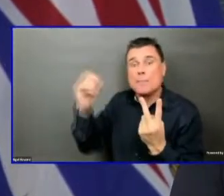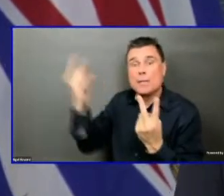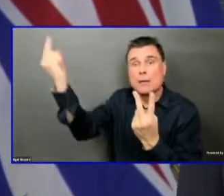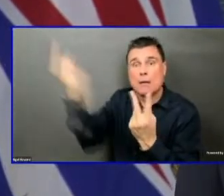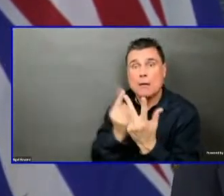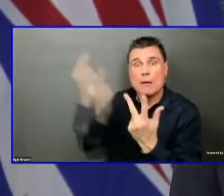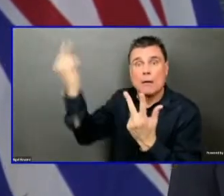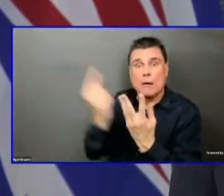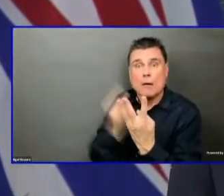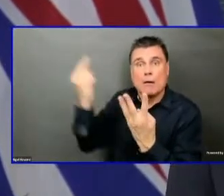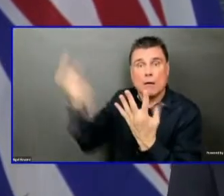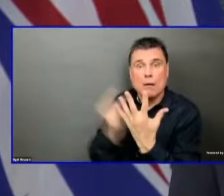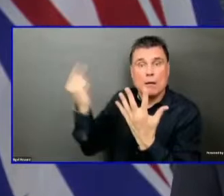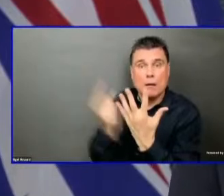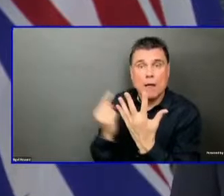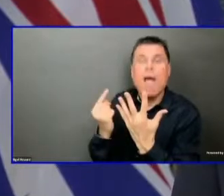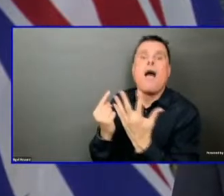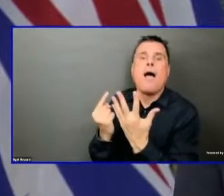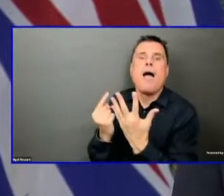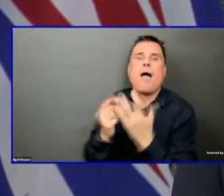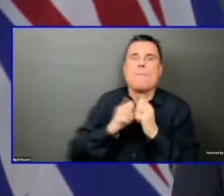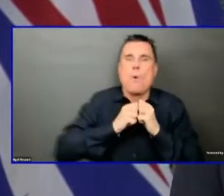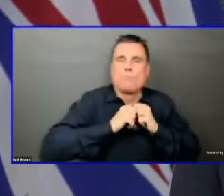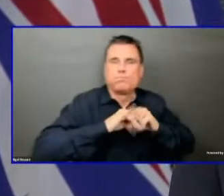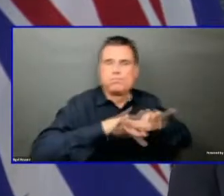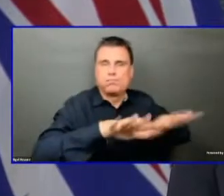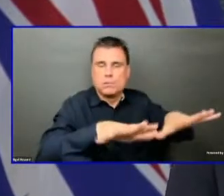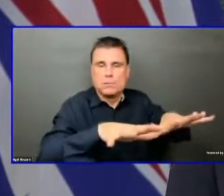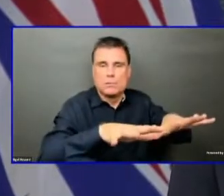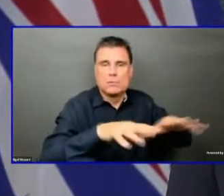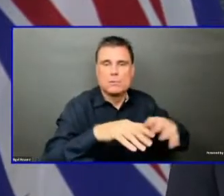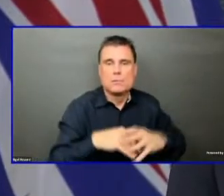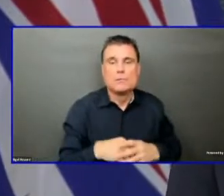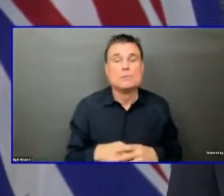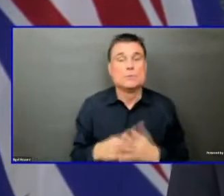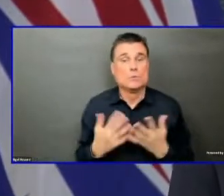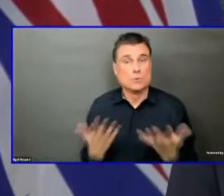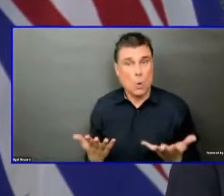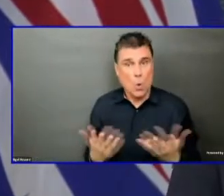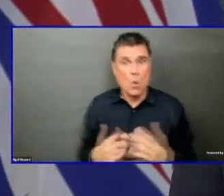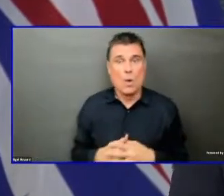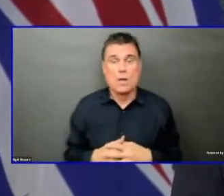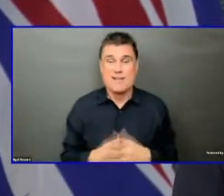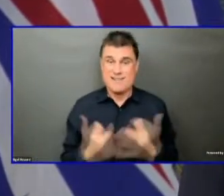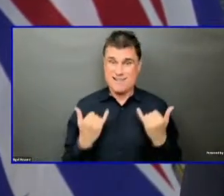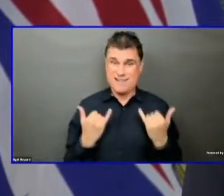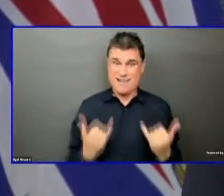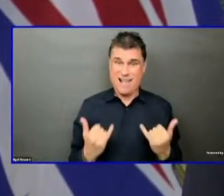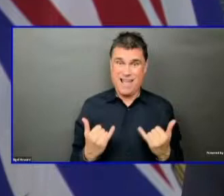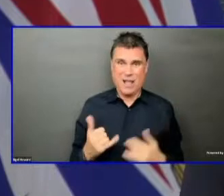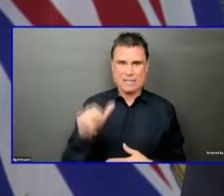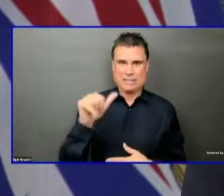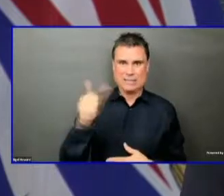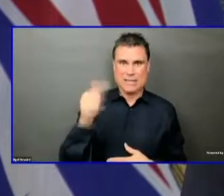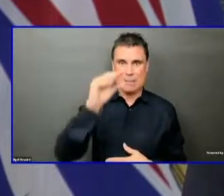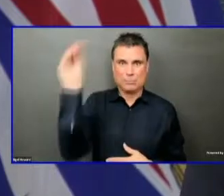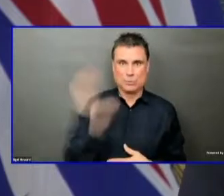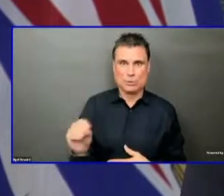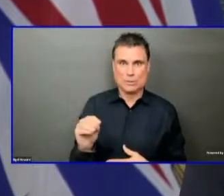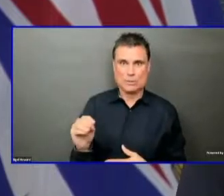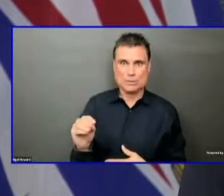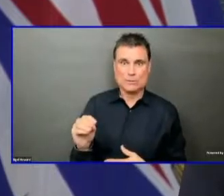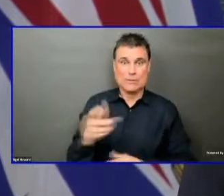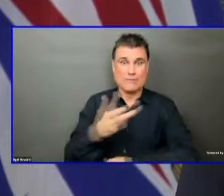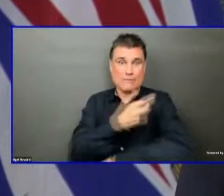it'll be less than 50% of the total vaccine by June 30th. So what that's going to require is continued action